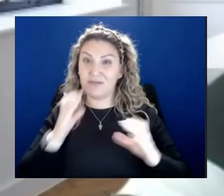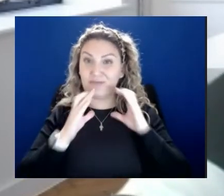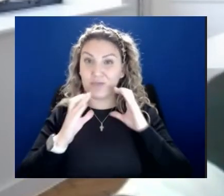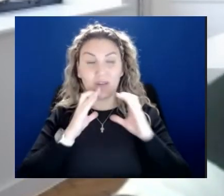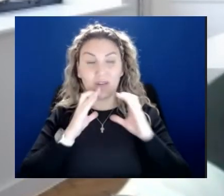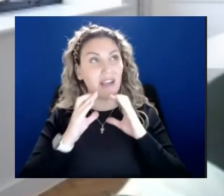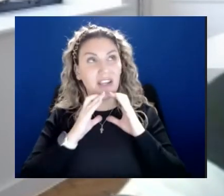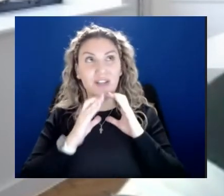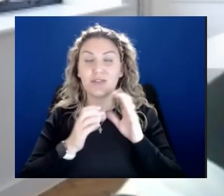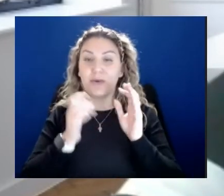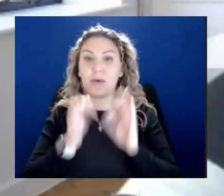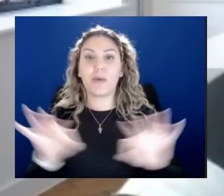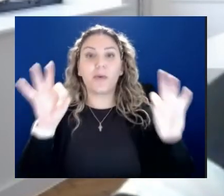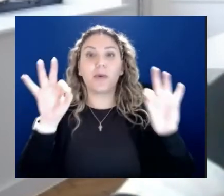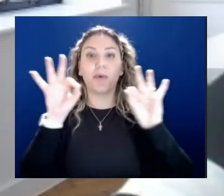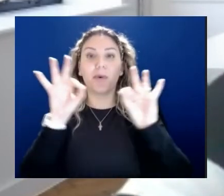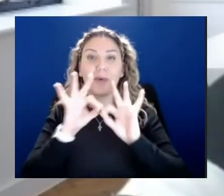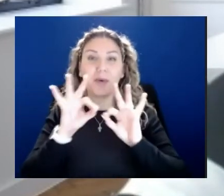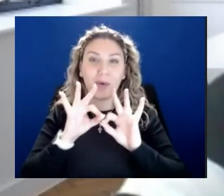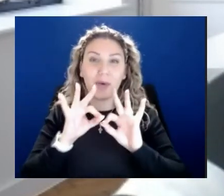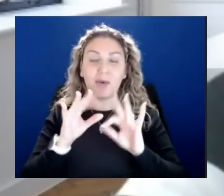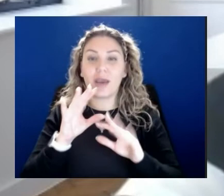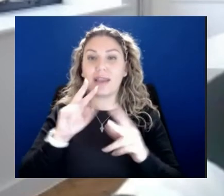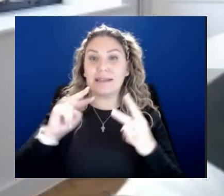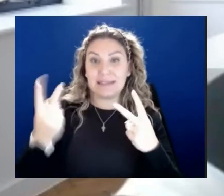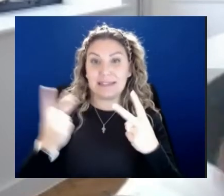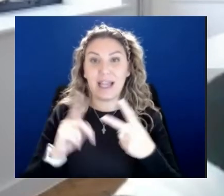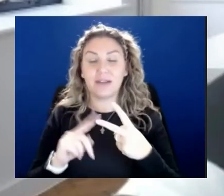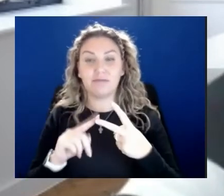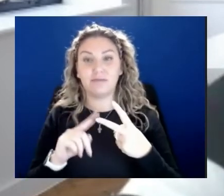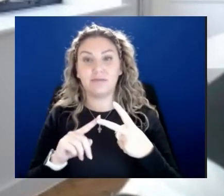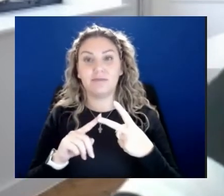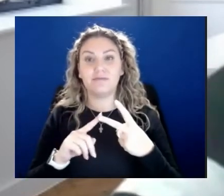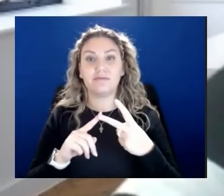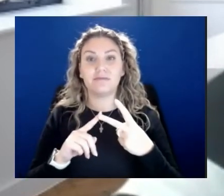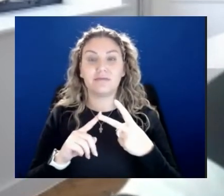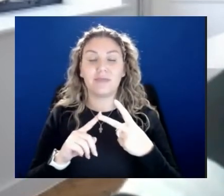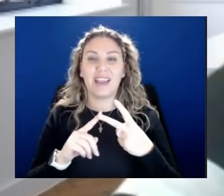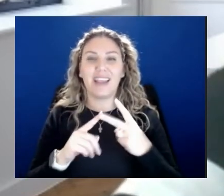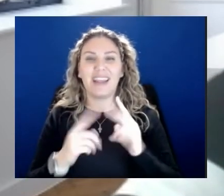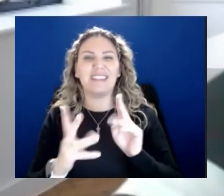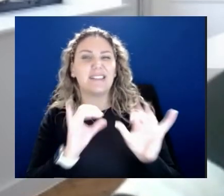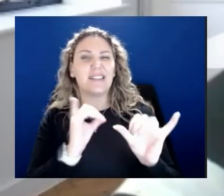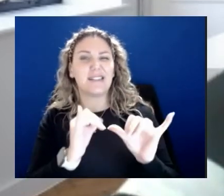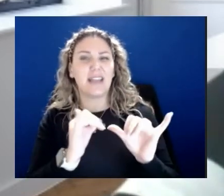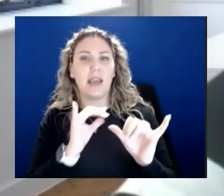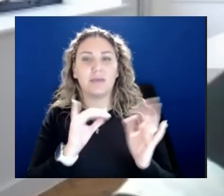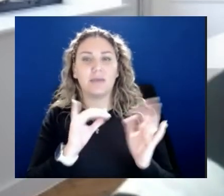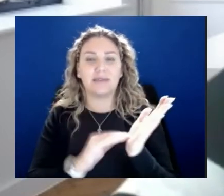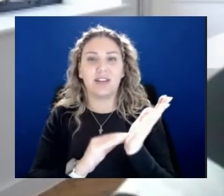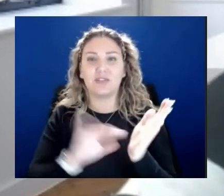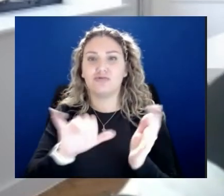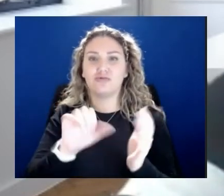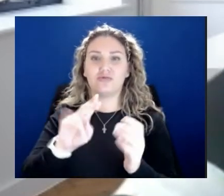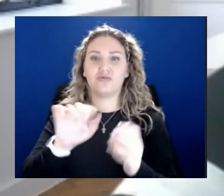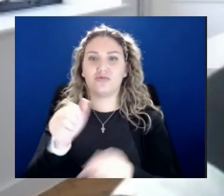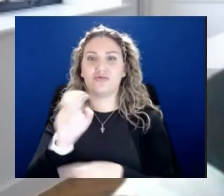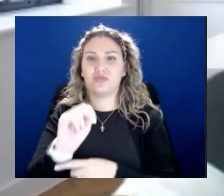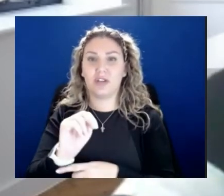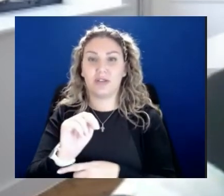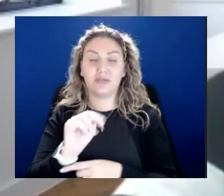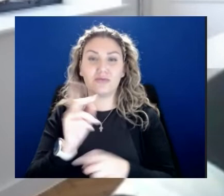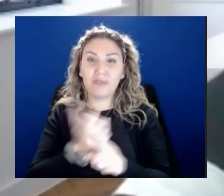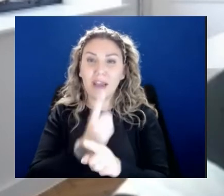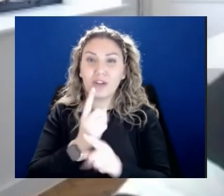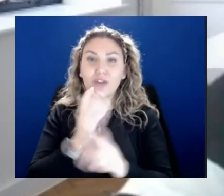key as we go forward. And then secondly, I would just say, and this echoes what Dr. Johnson just said too, the regular communication with our young